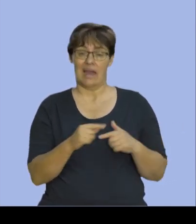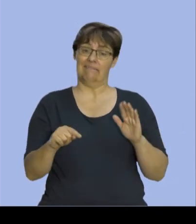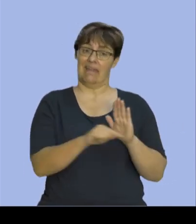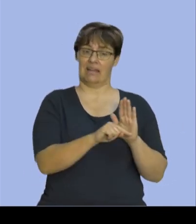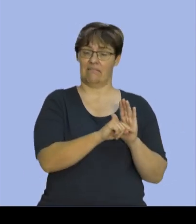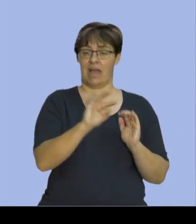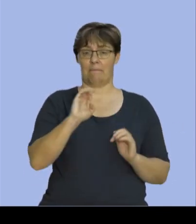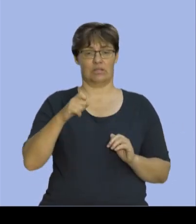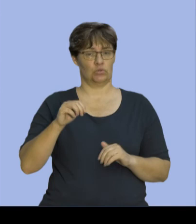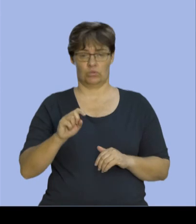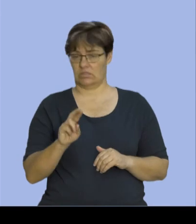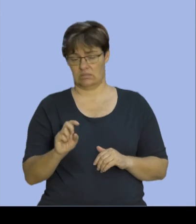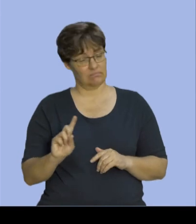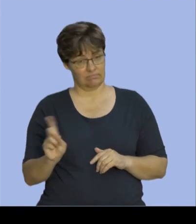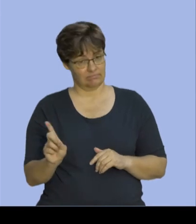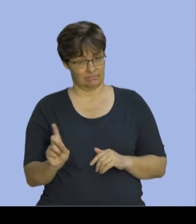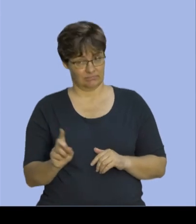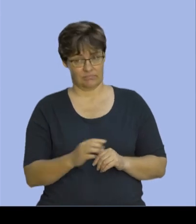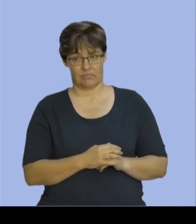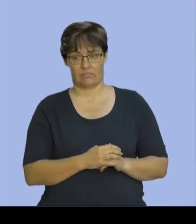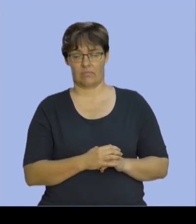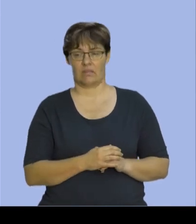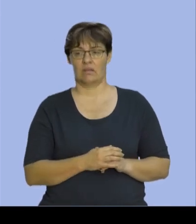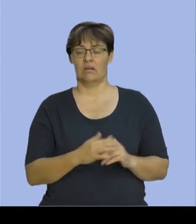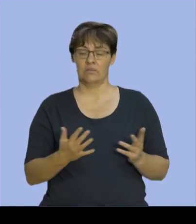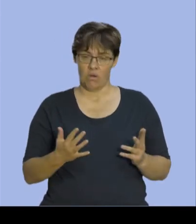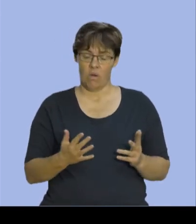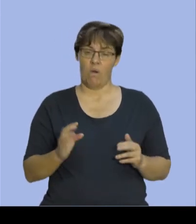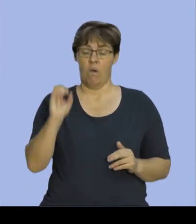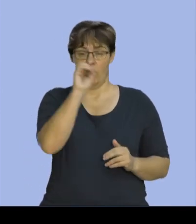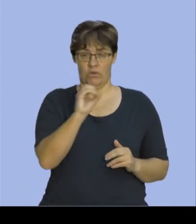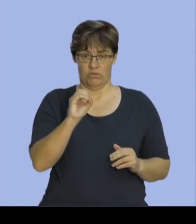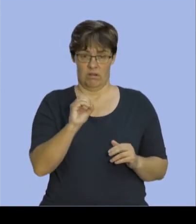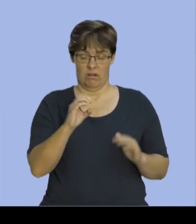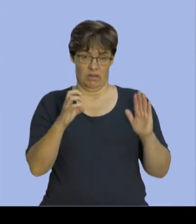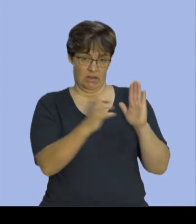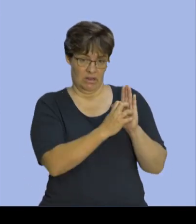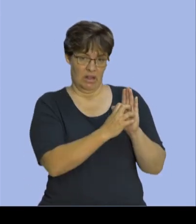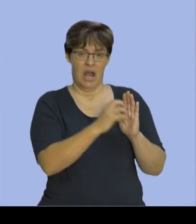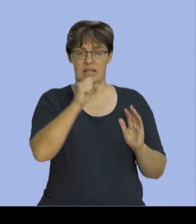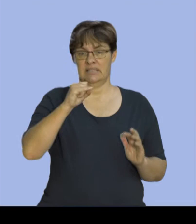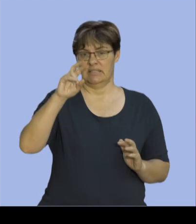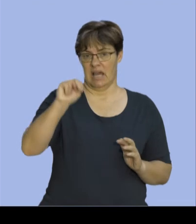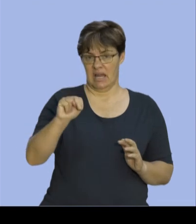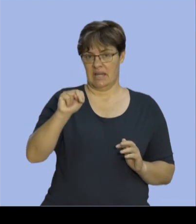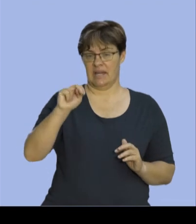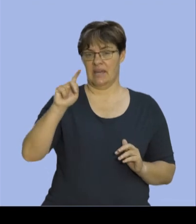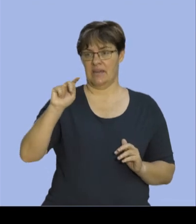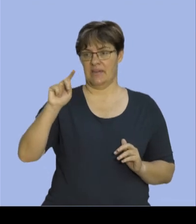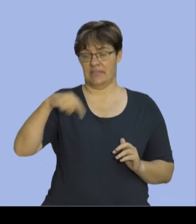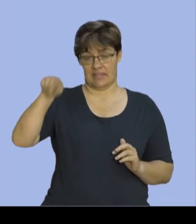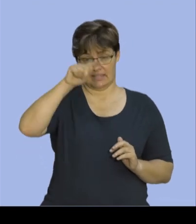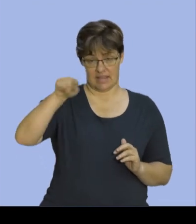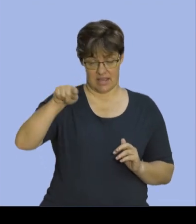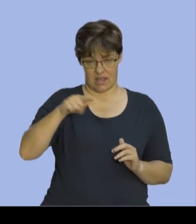-3. No. So from the original graph, which is sine theta, we're going to first